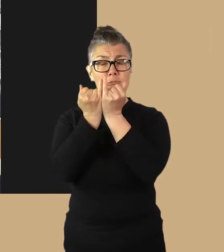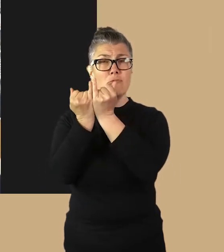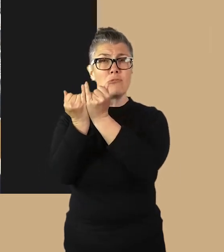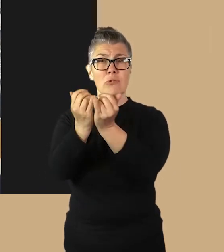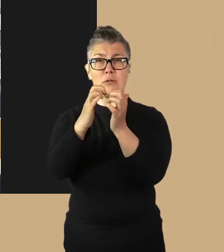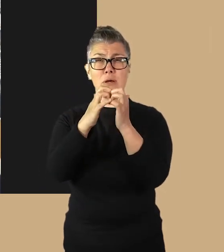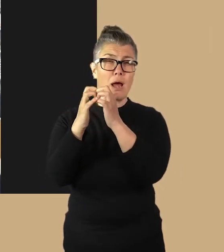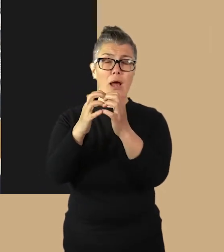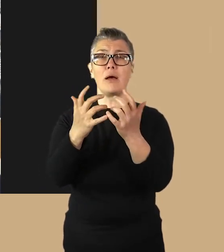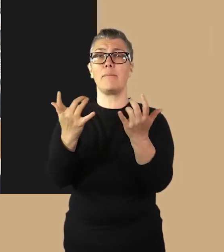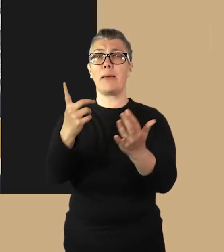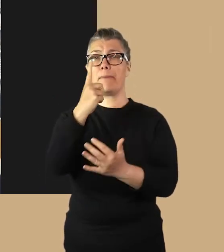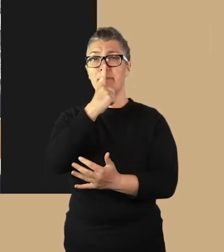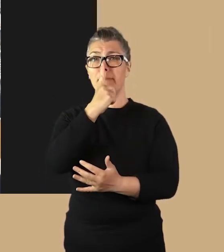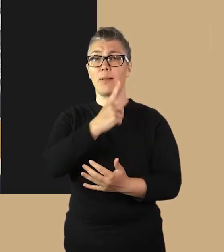full.